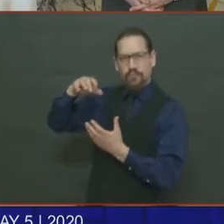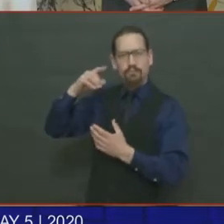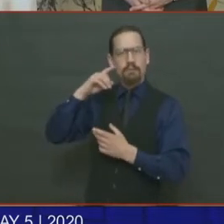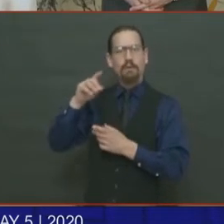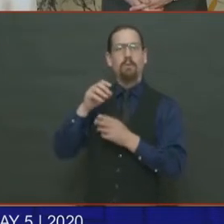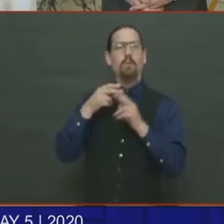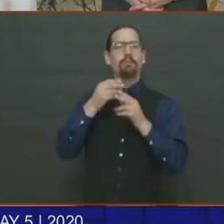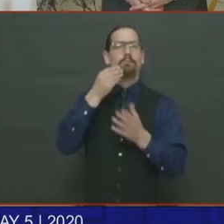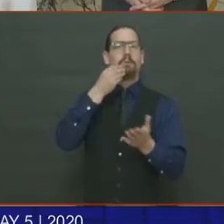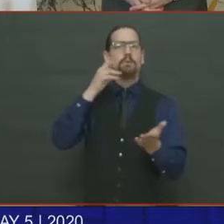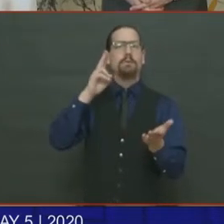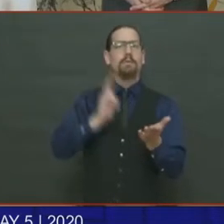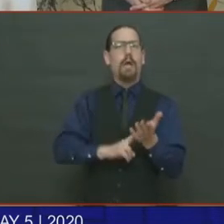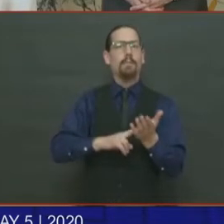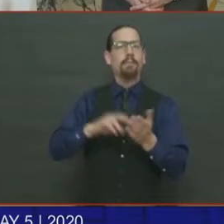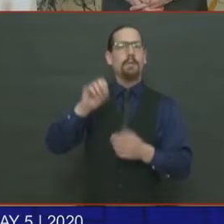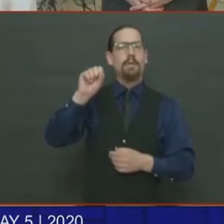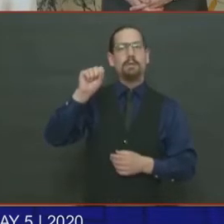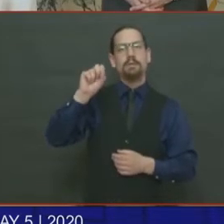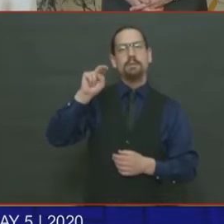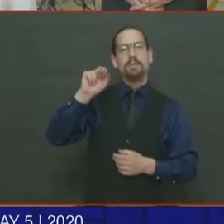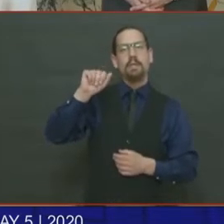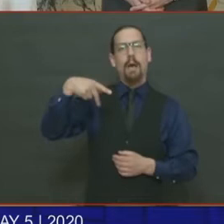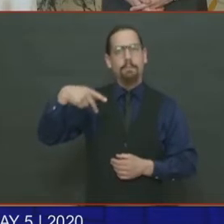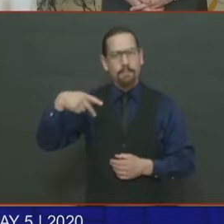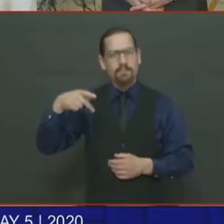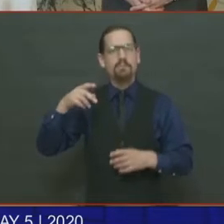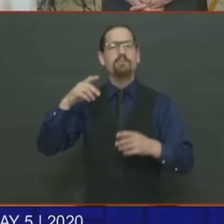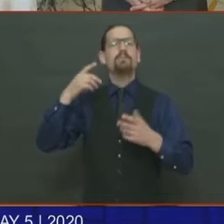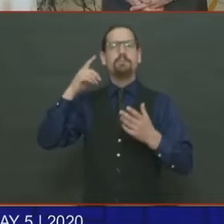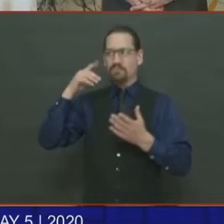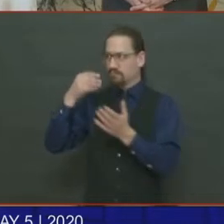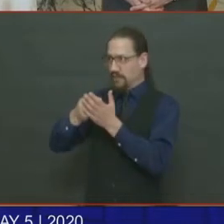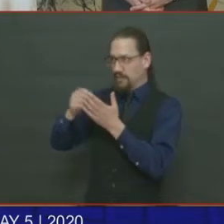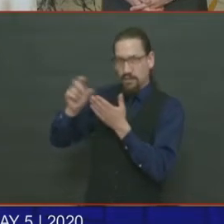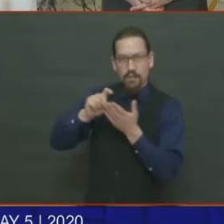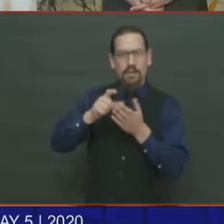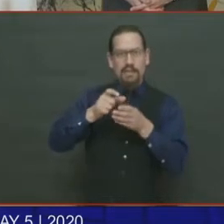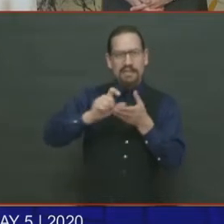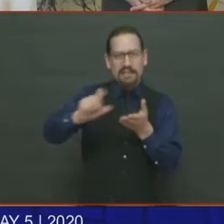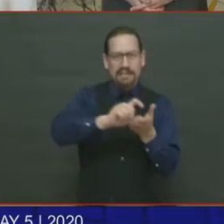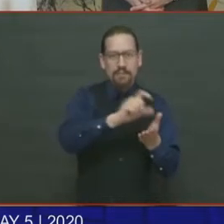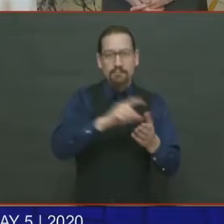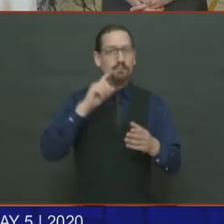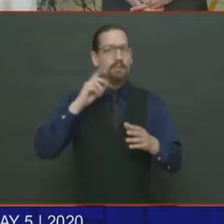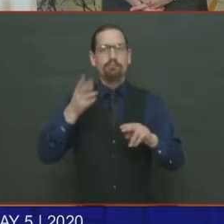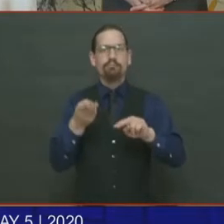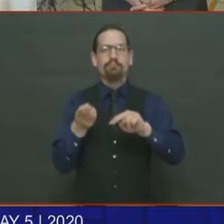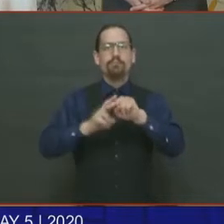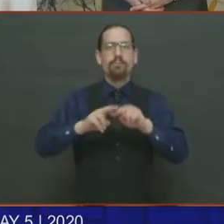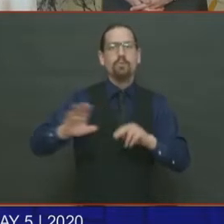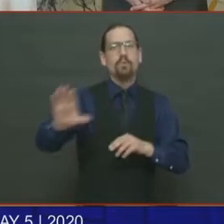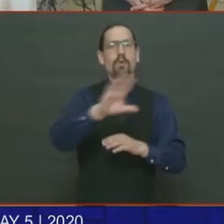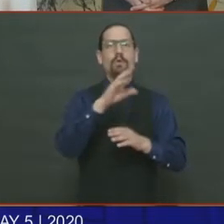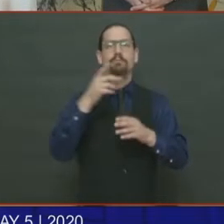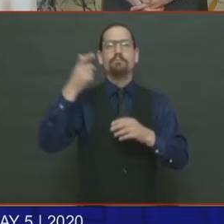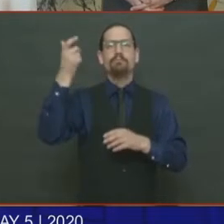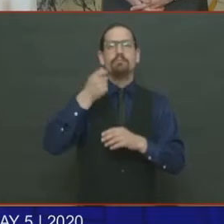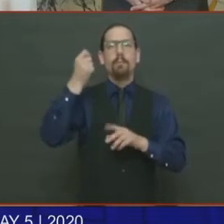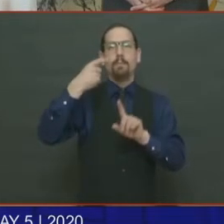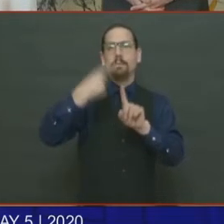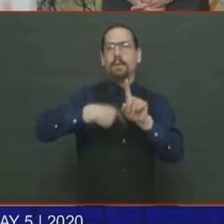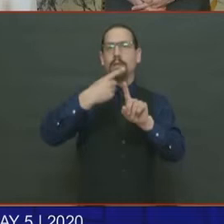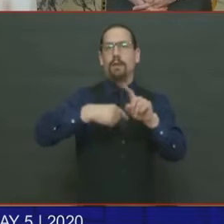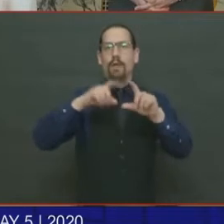My goal from the beginning of operating in this crisis has been speed to execution. Time is